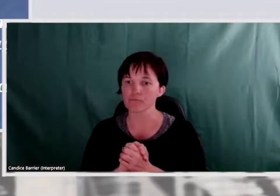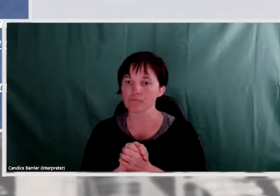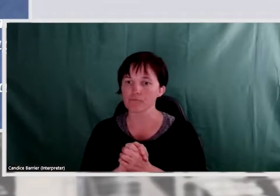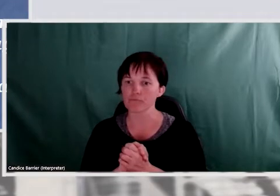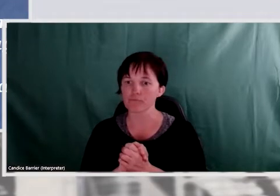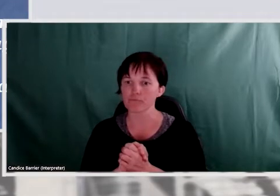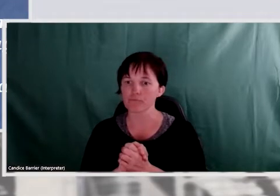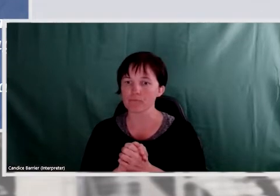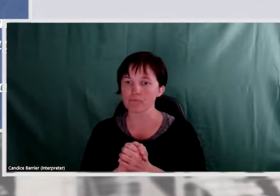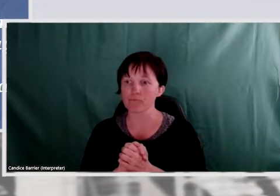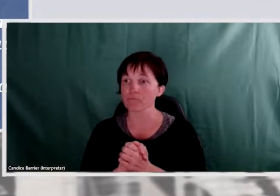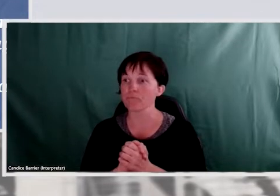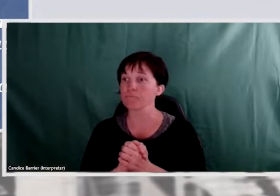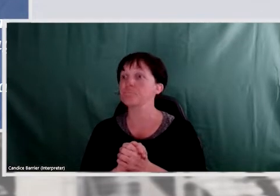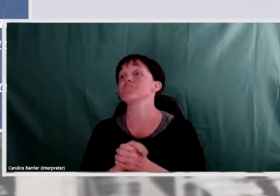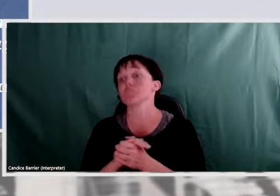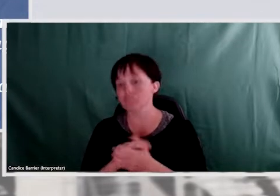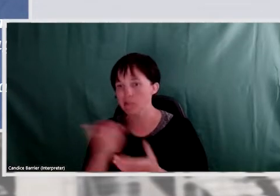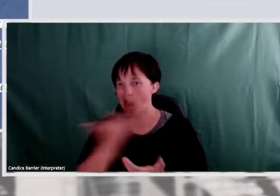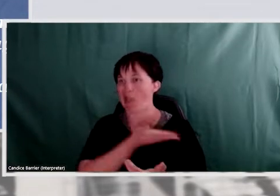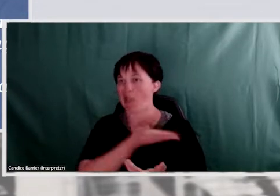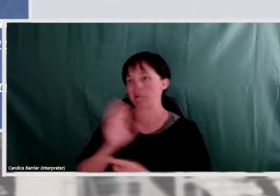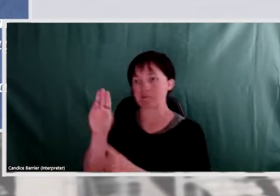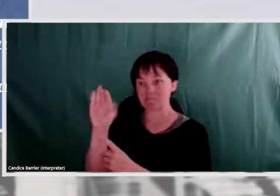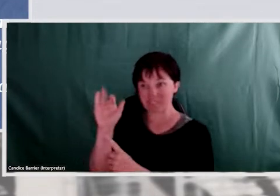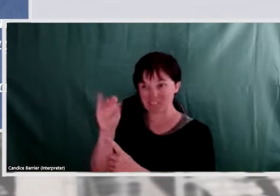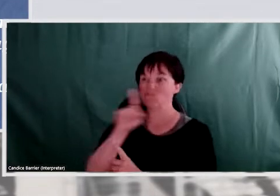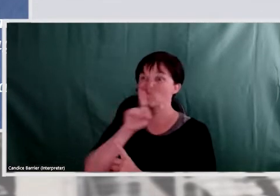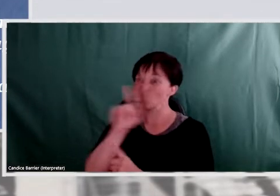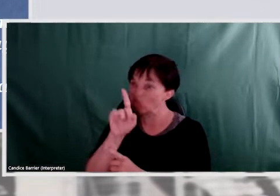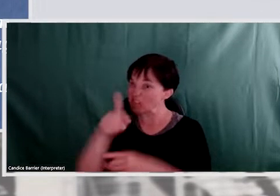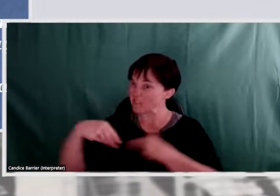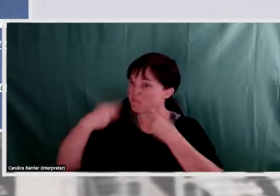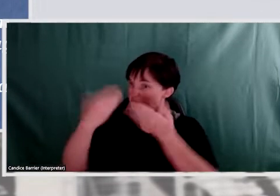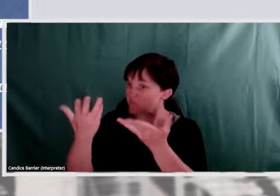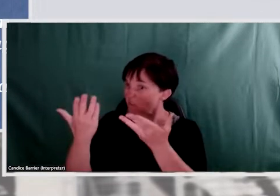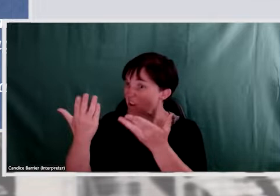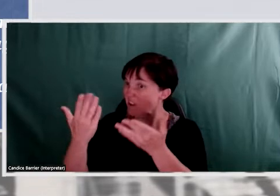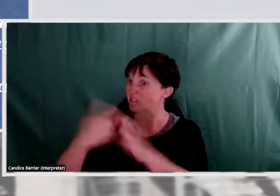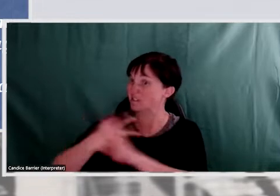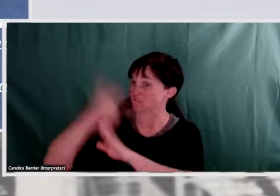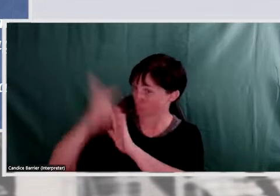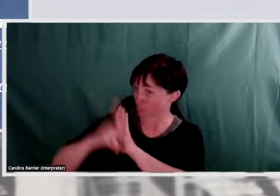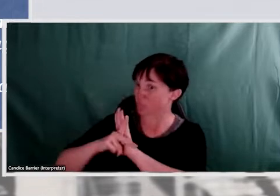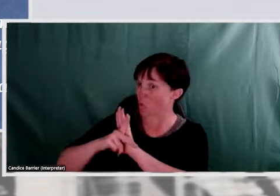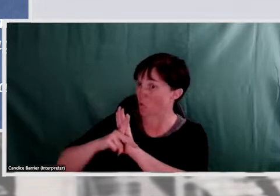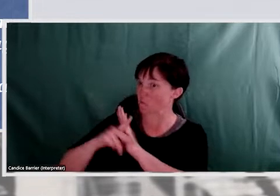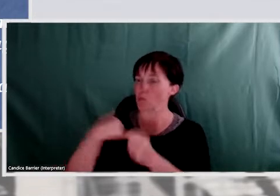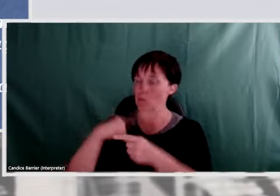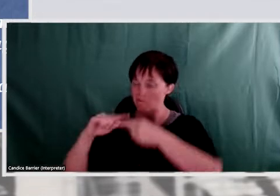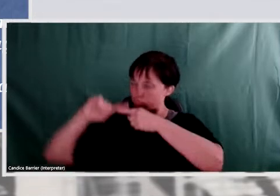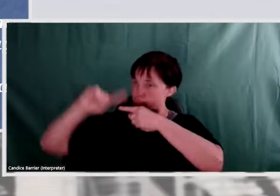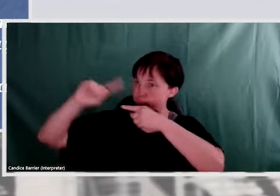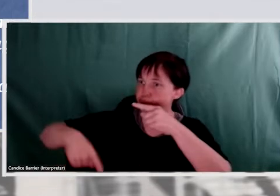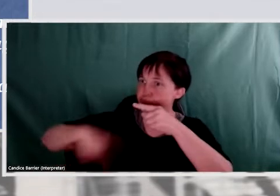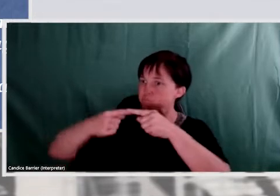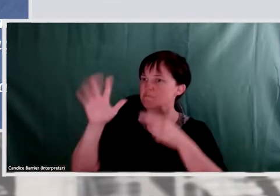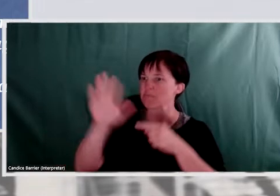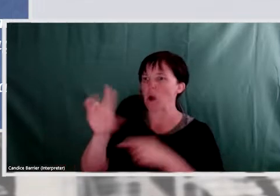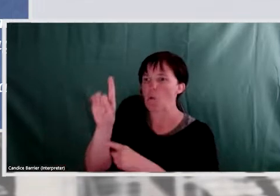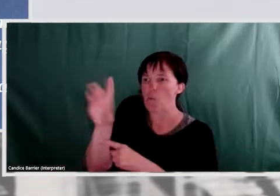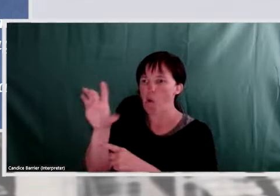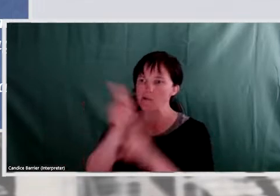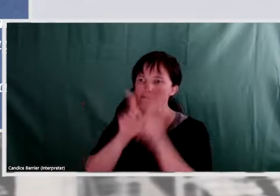And with that, our mission really is to provide that programming. We have year-round about 100 people that work on